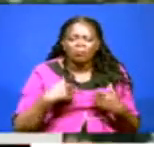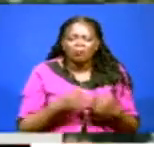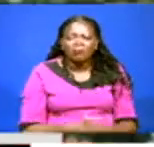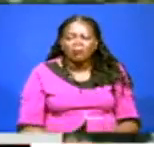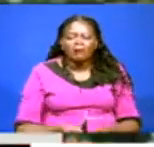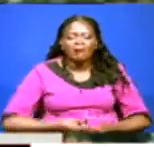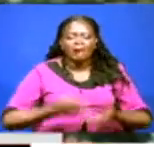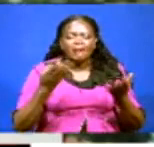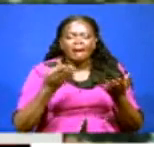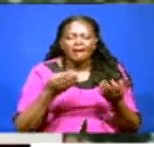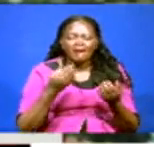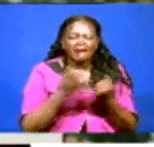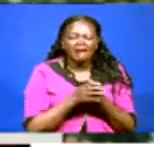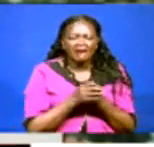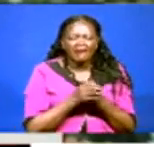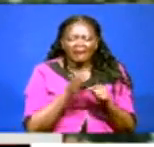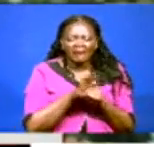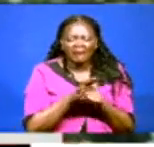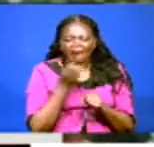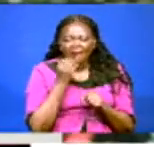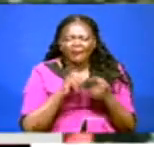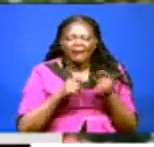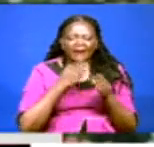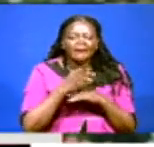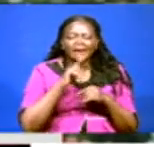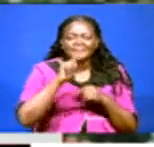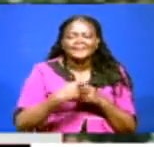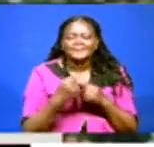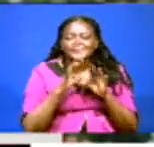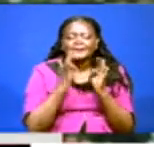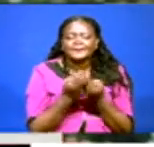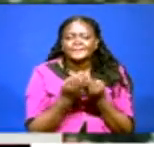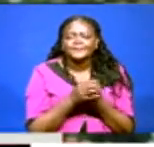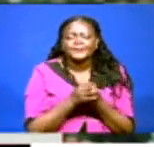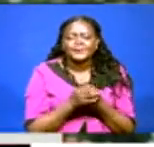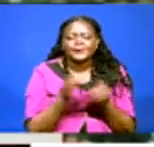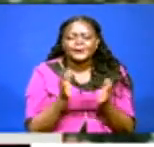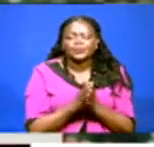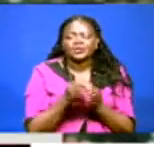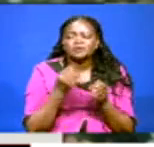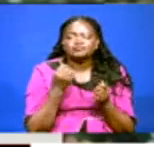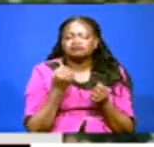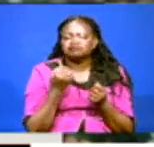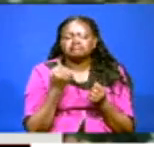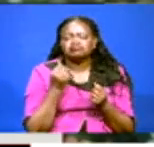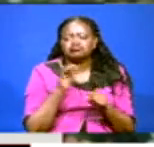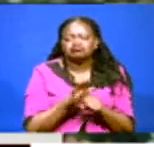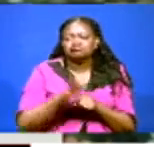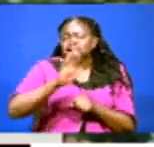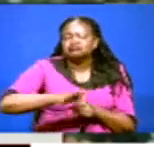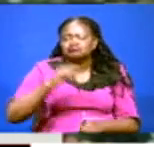distributed food to over 1,000 families in 14 settlements within the